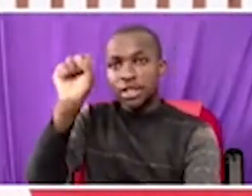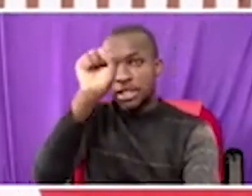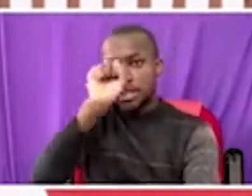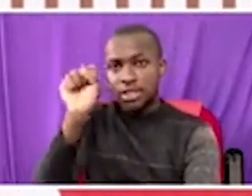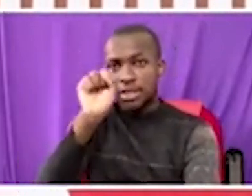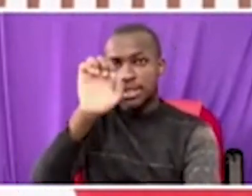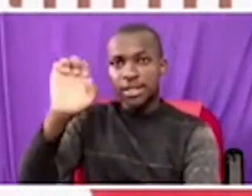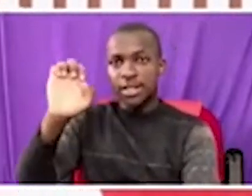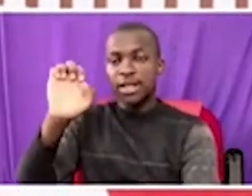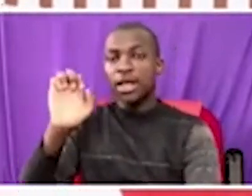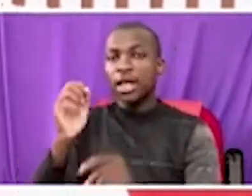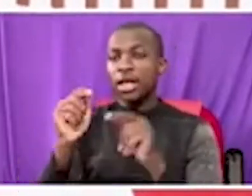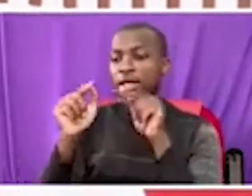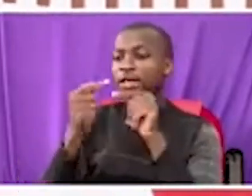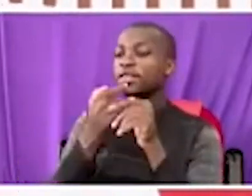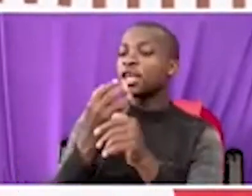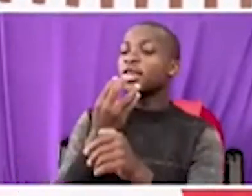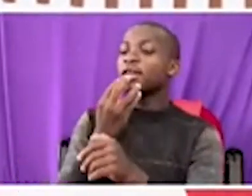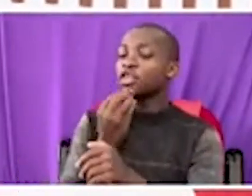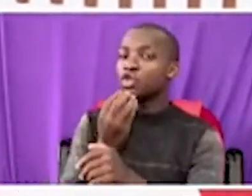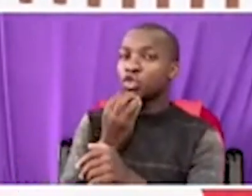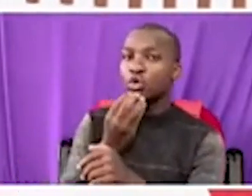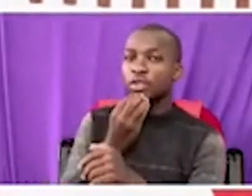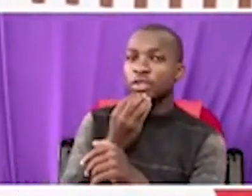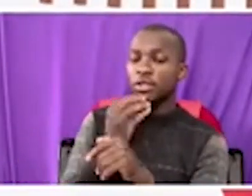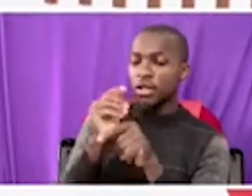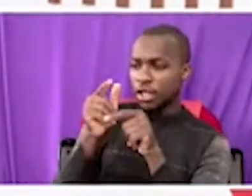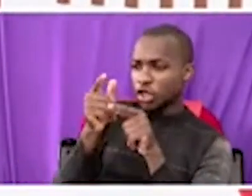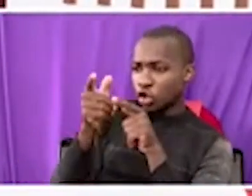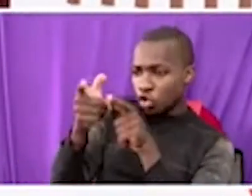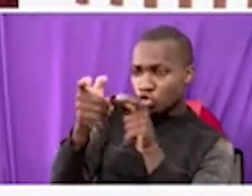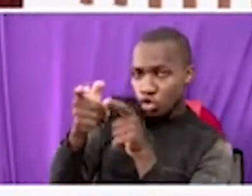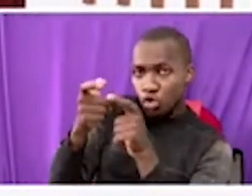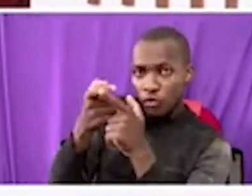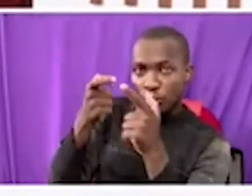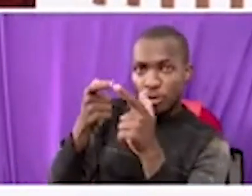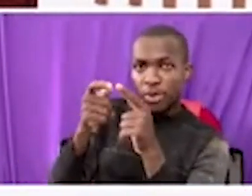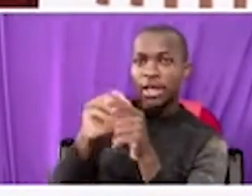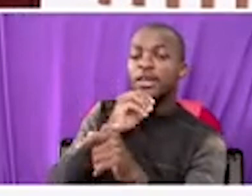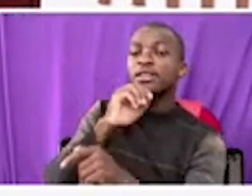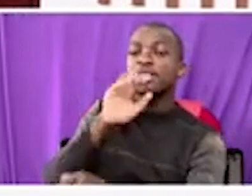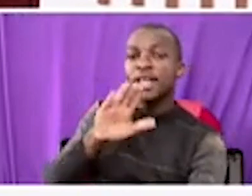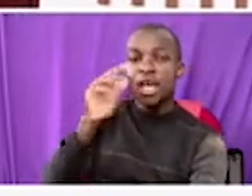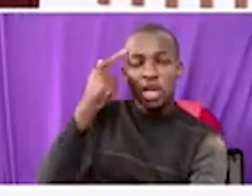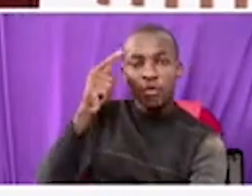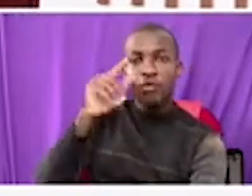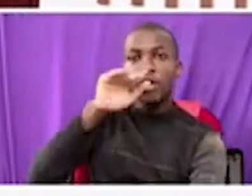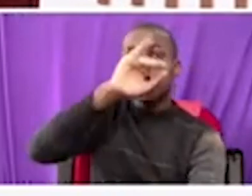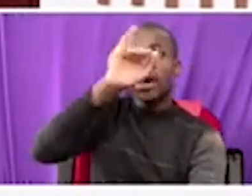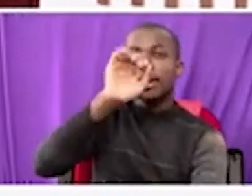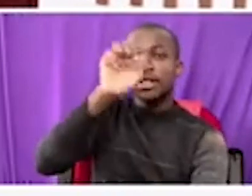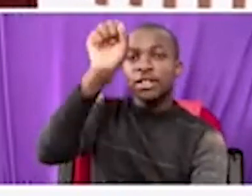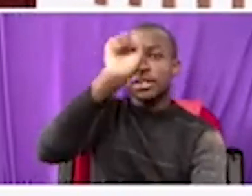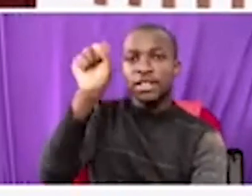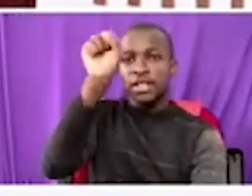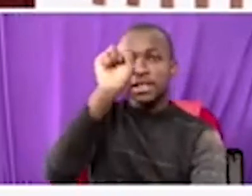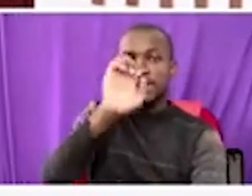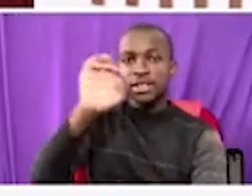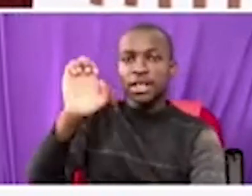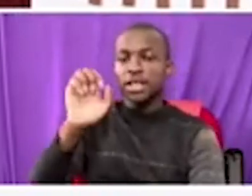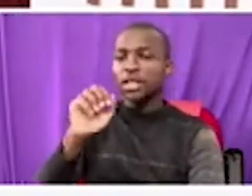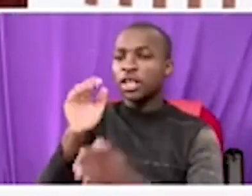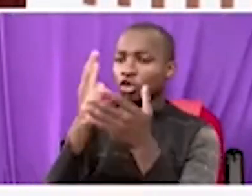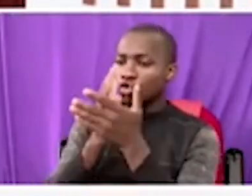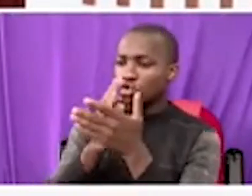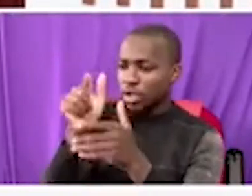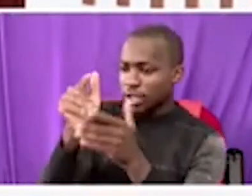tell you that this juice, this shoot that will come up from the stump of Jesse is really Jesus Christ. A shoot will